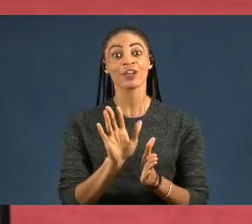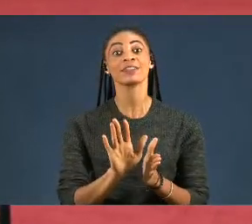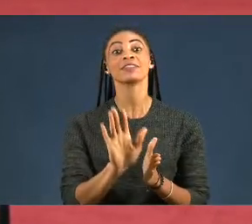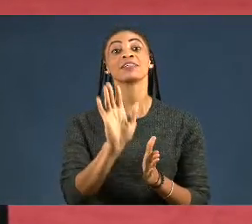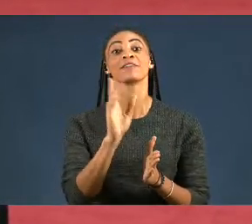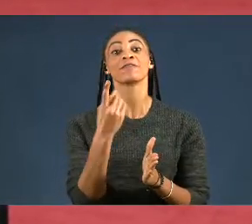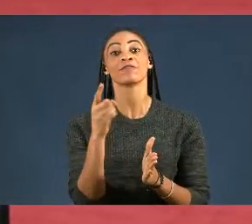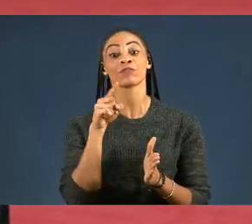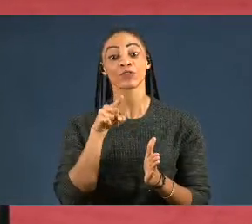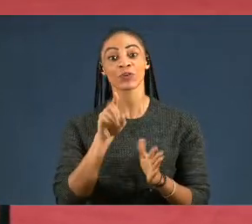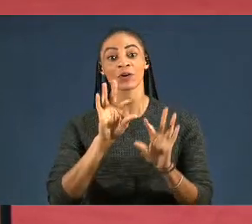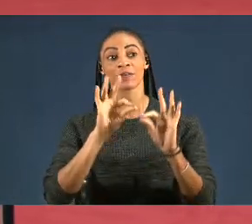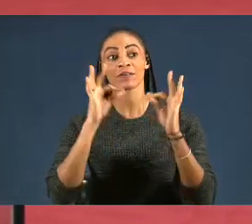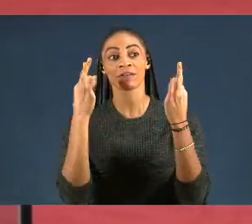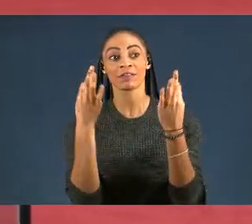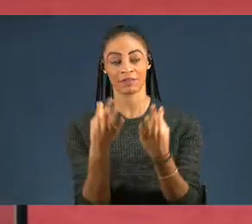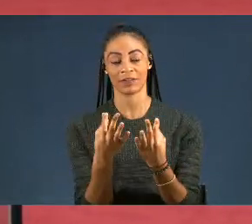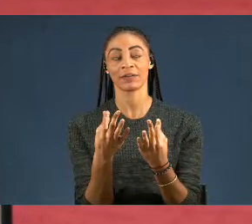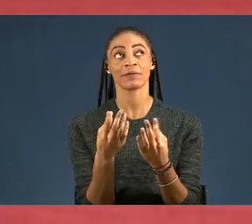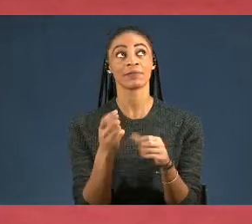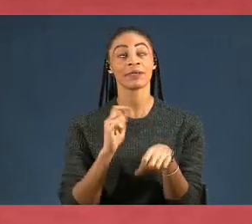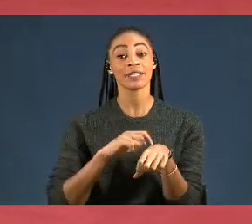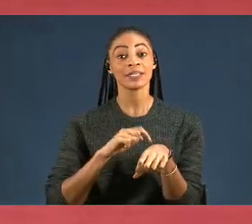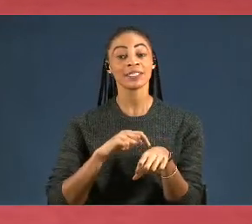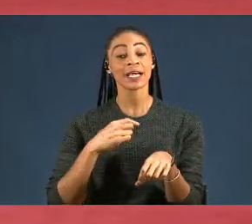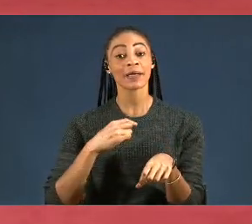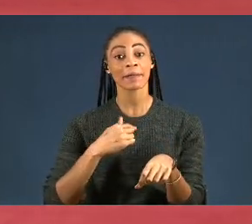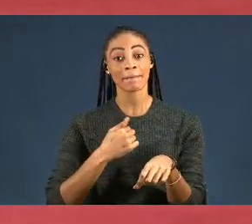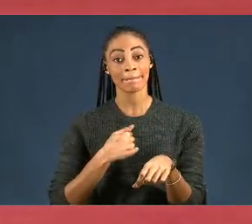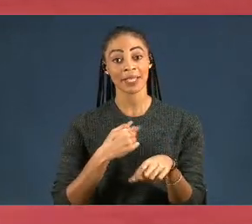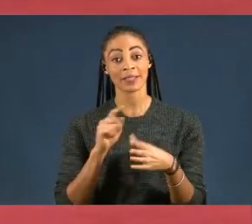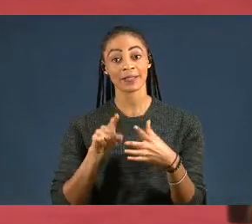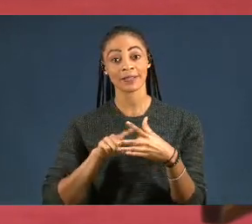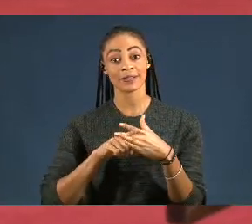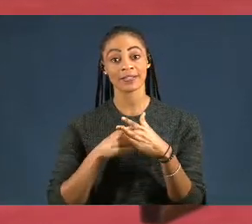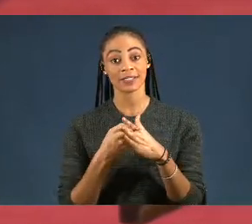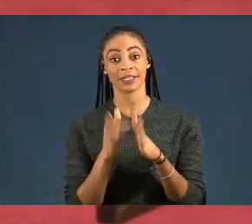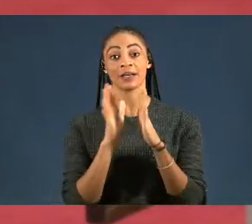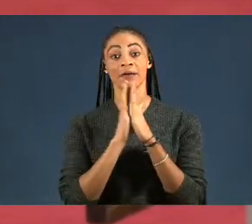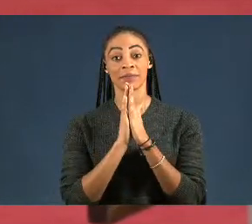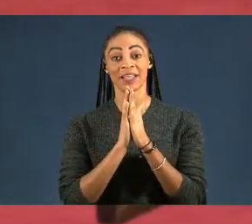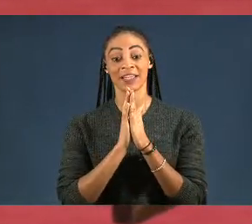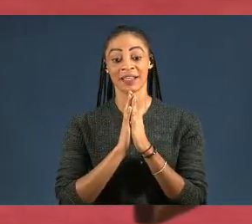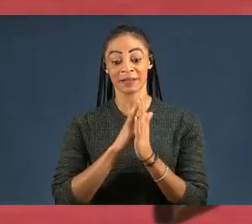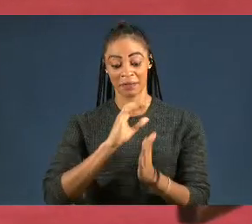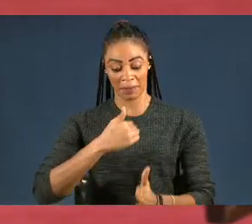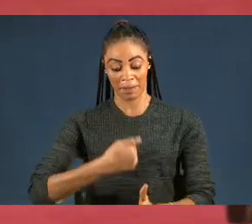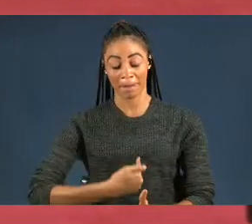family. Amen? I remember when I started praying for my own family, for my own marriage.